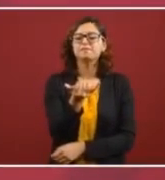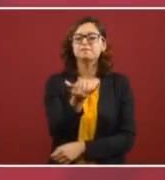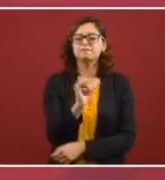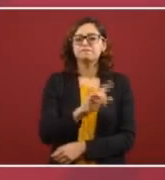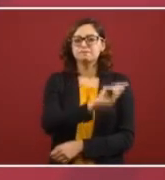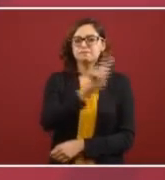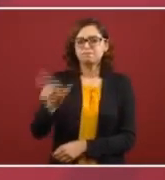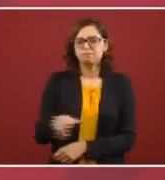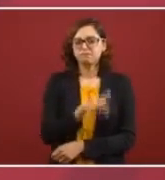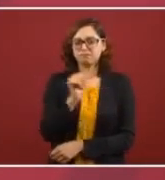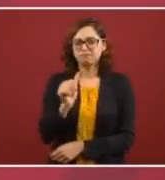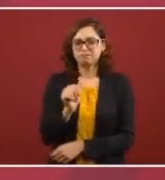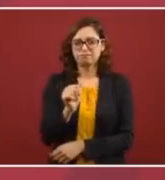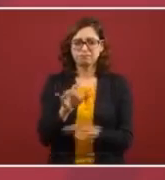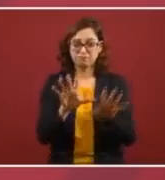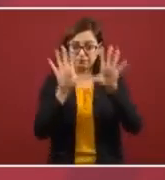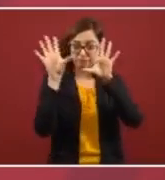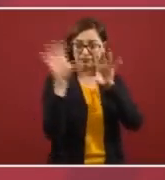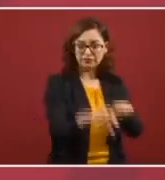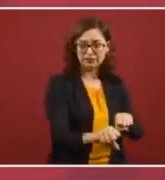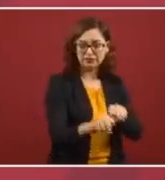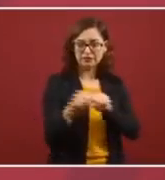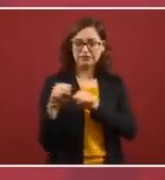they made the decision to stop it